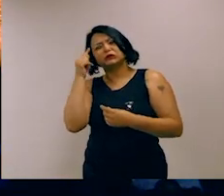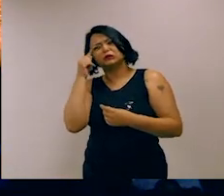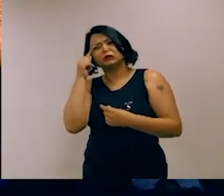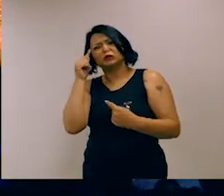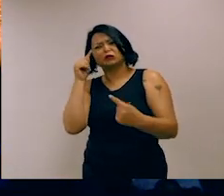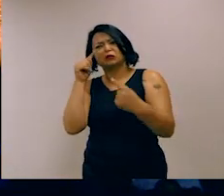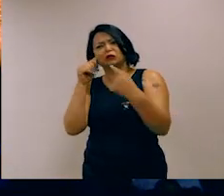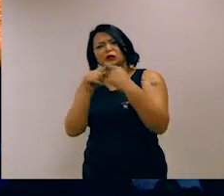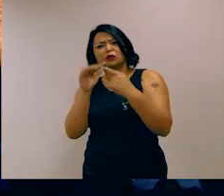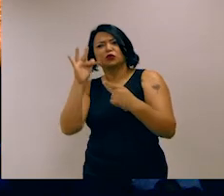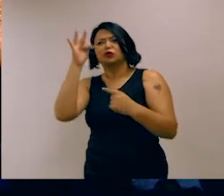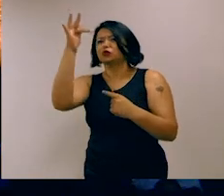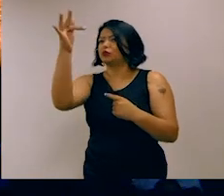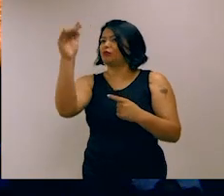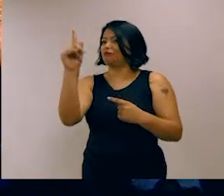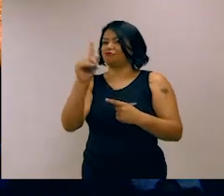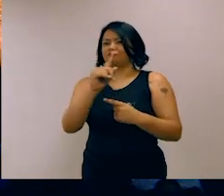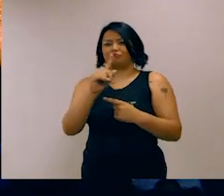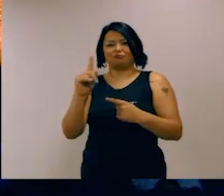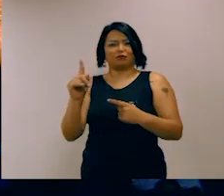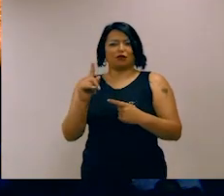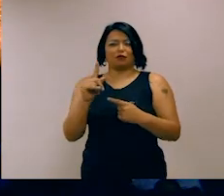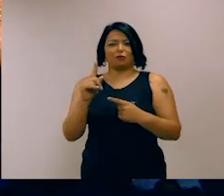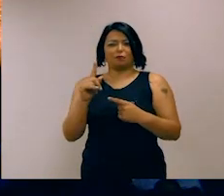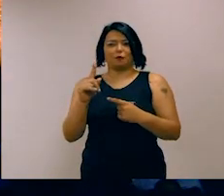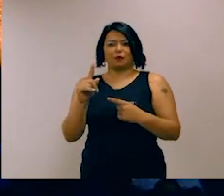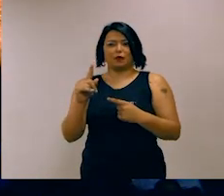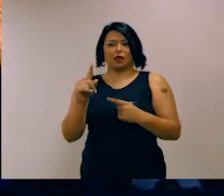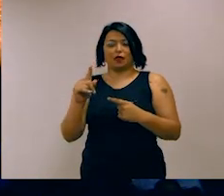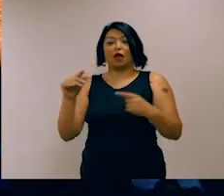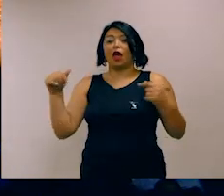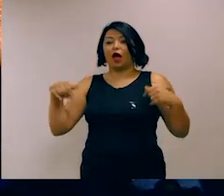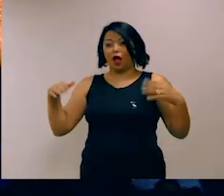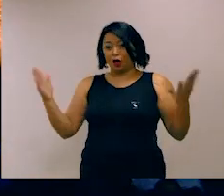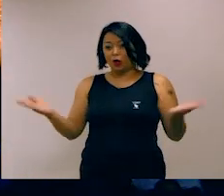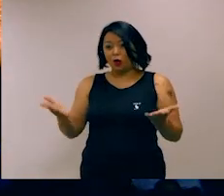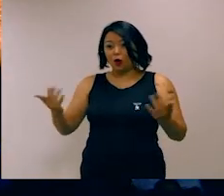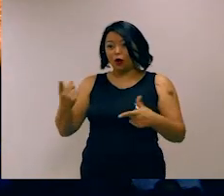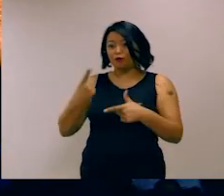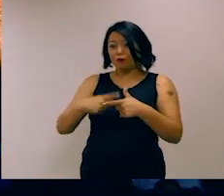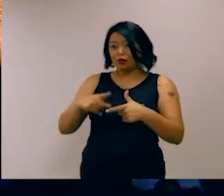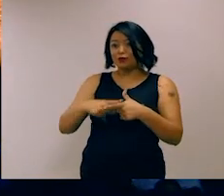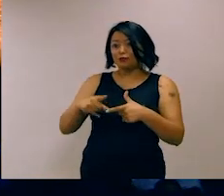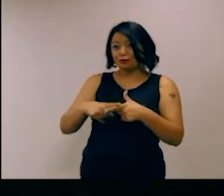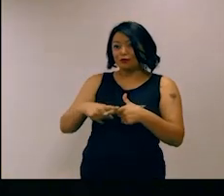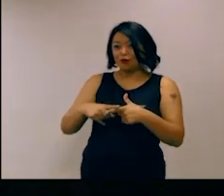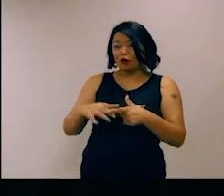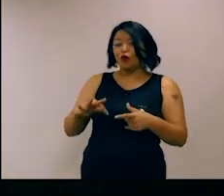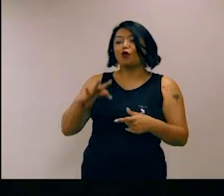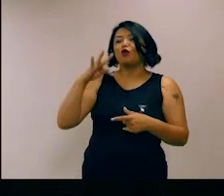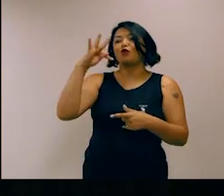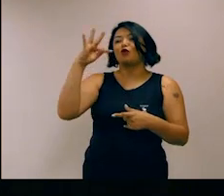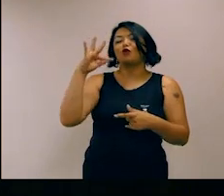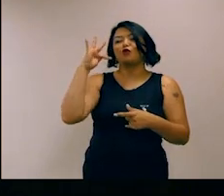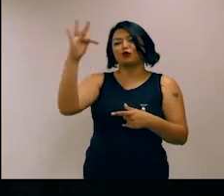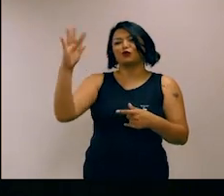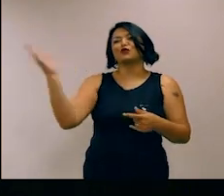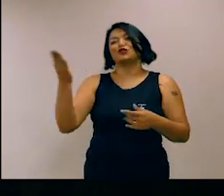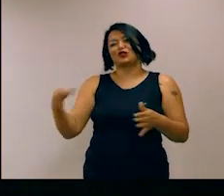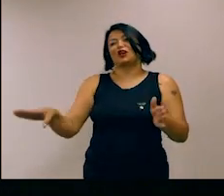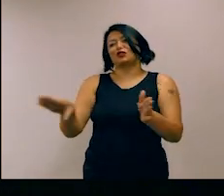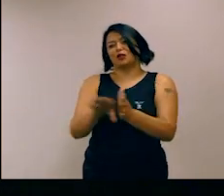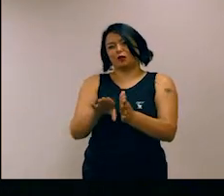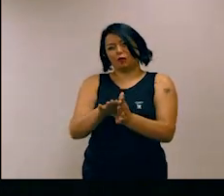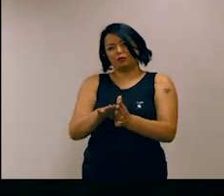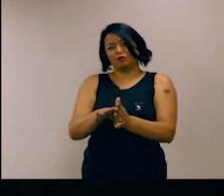many people still see this as something that is related to the future, but the fact is that the future is already here,